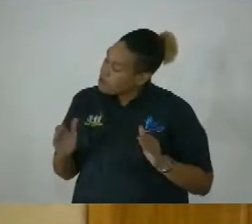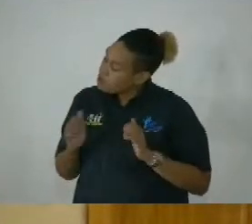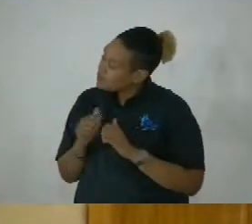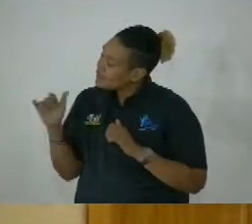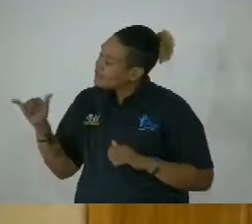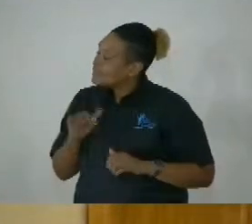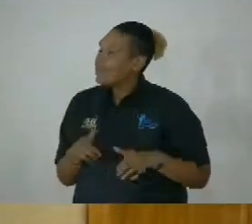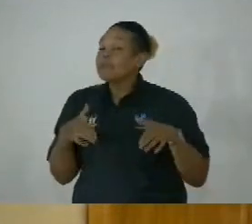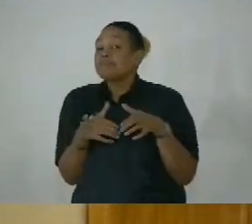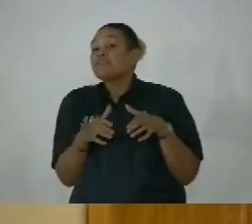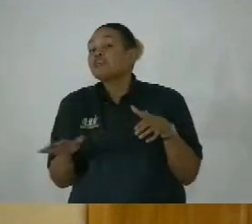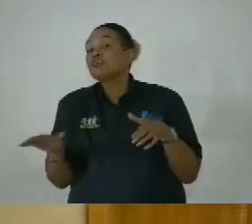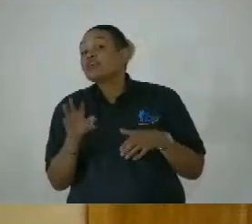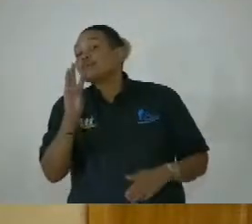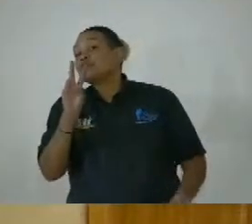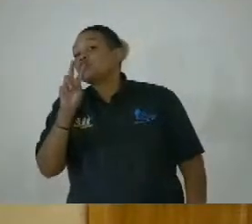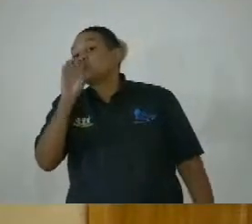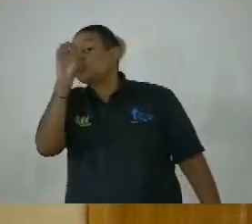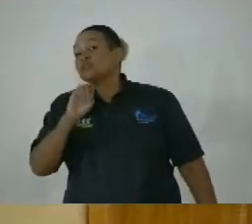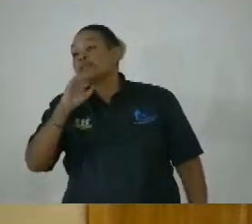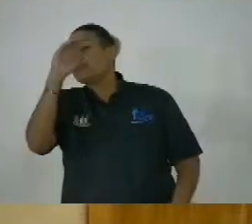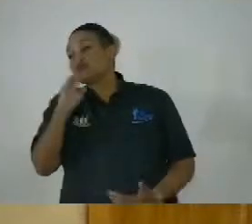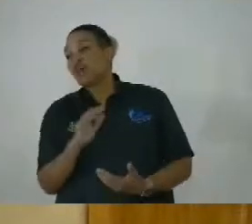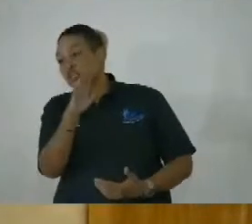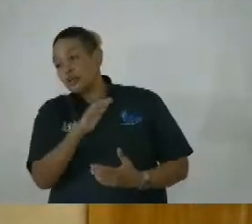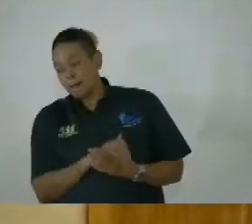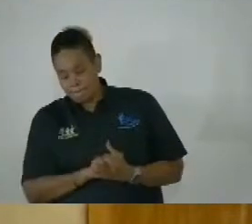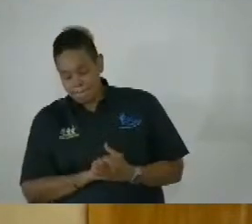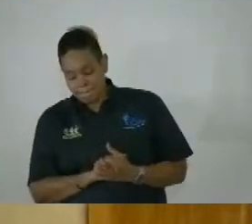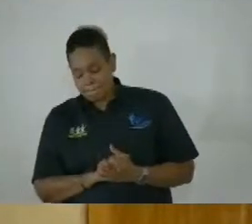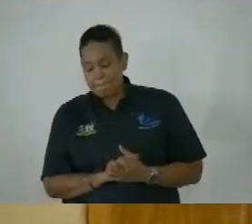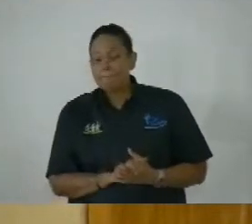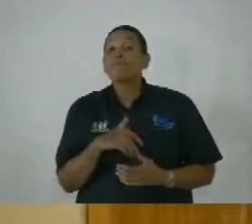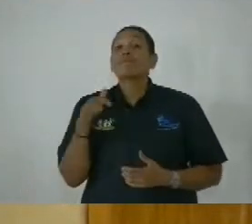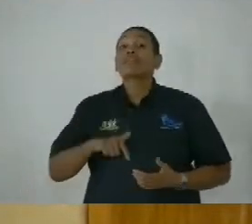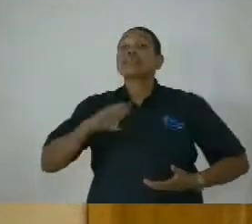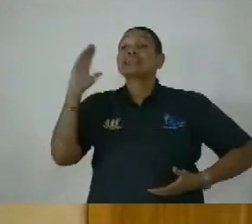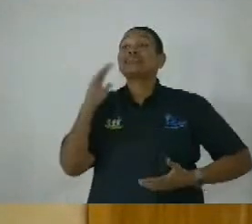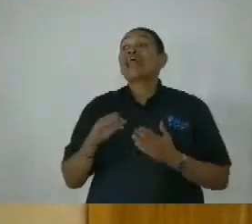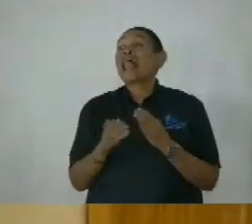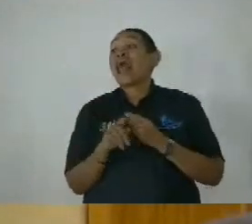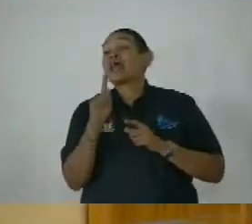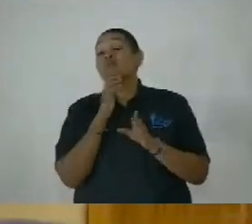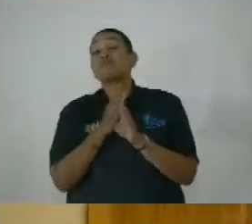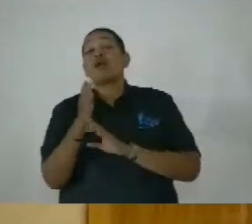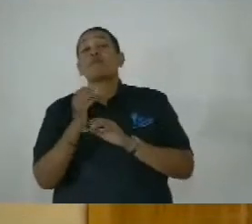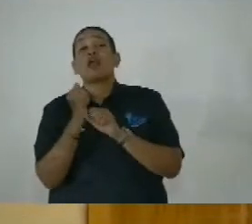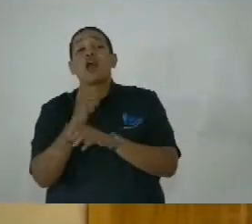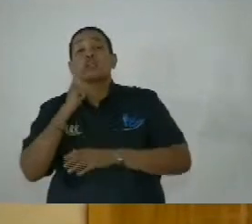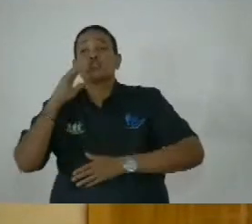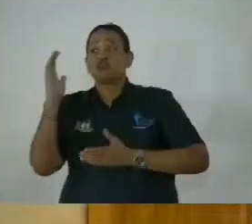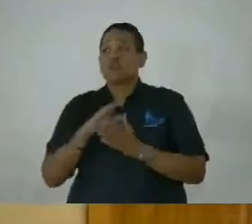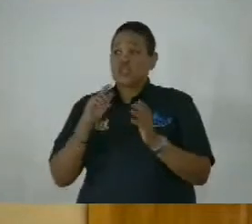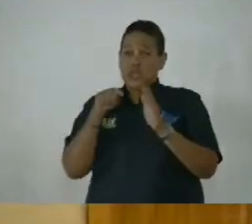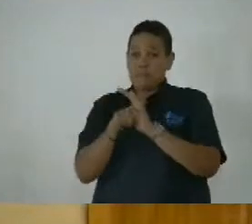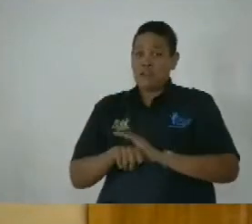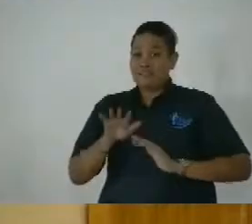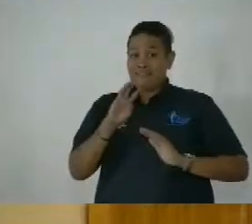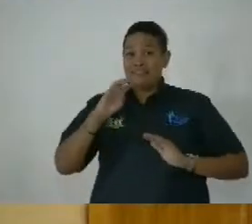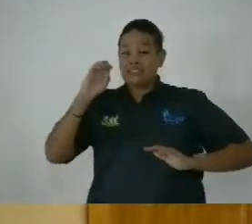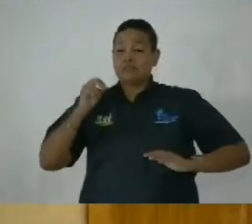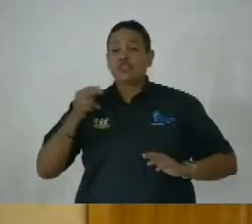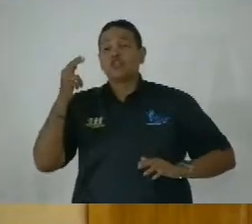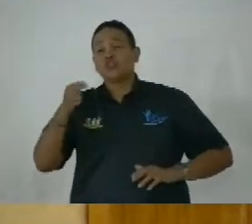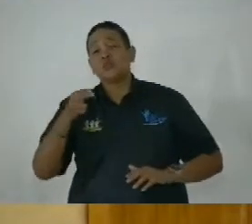same divisions. 62% reduction. This decline was primarily driven by a reduction in murders, 56%,